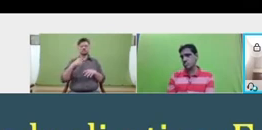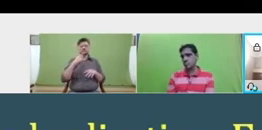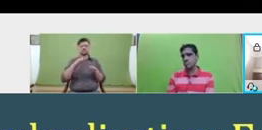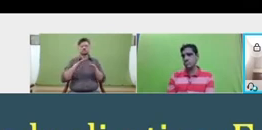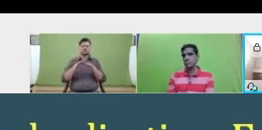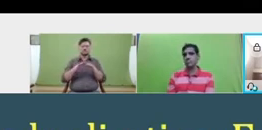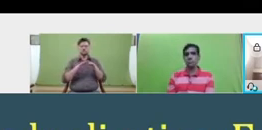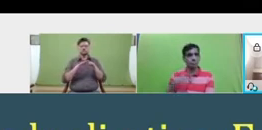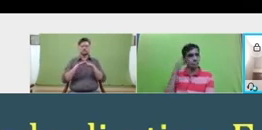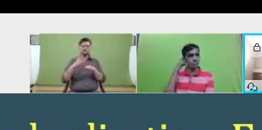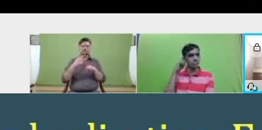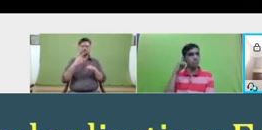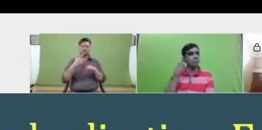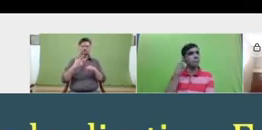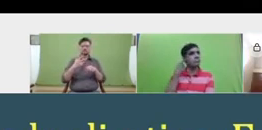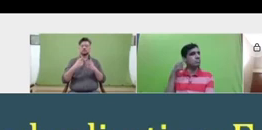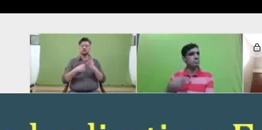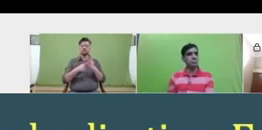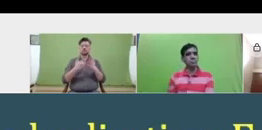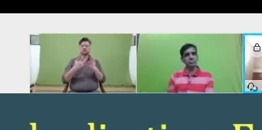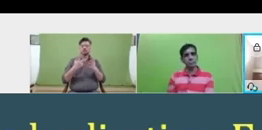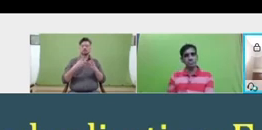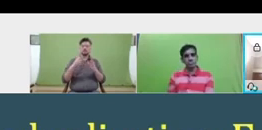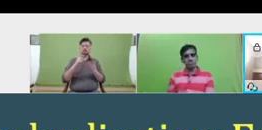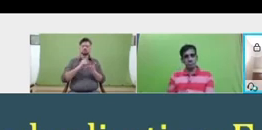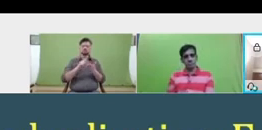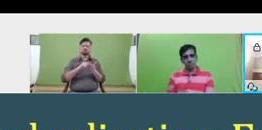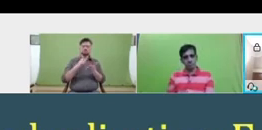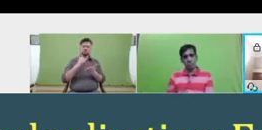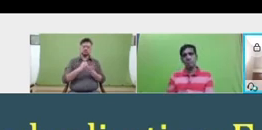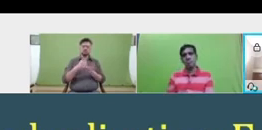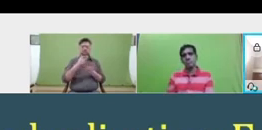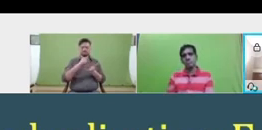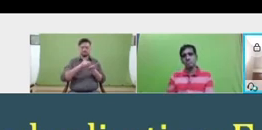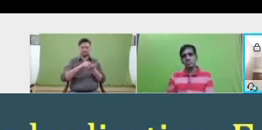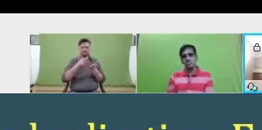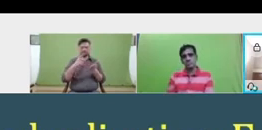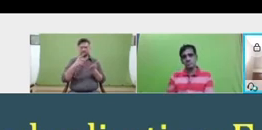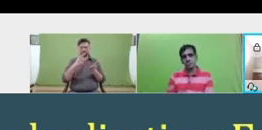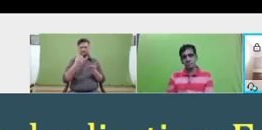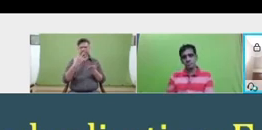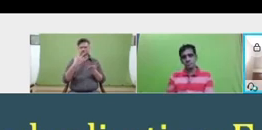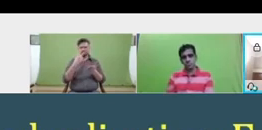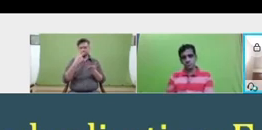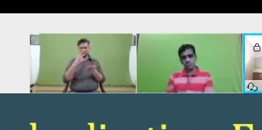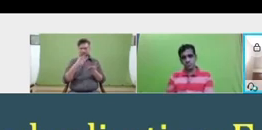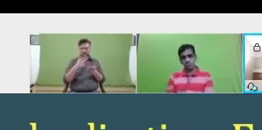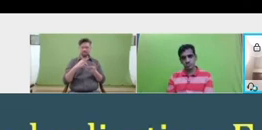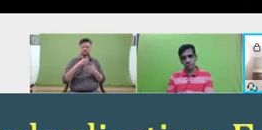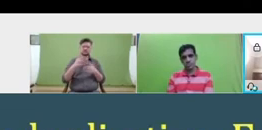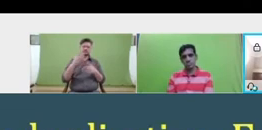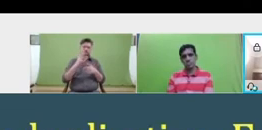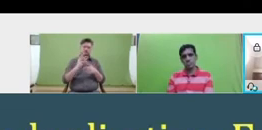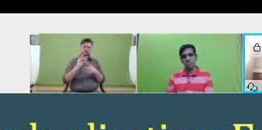of written model okay again highlighted here then uh contact between speech and written language would